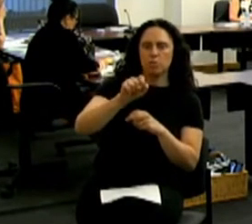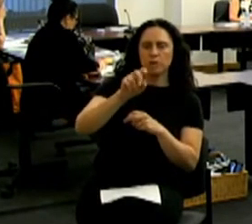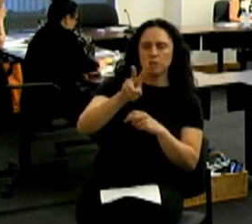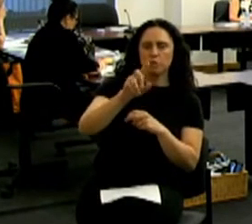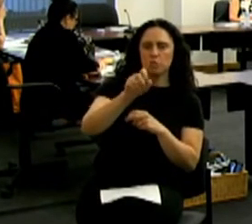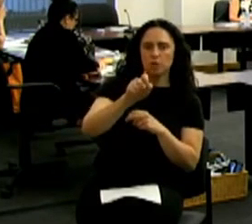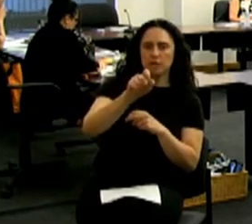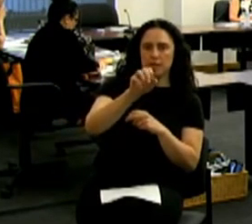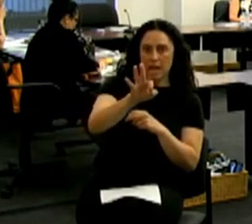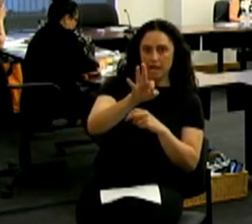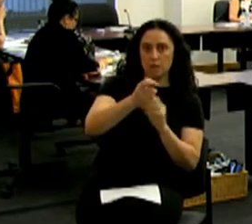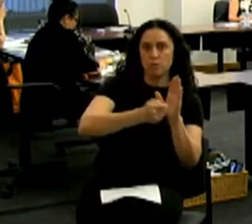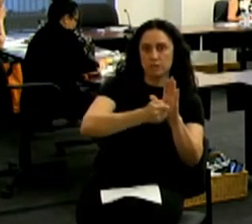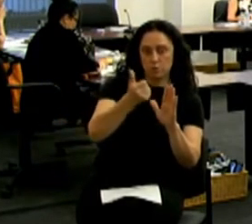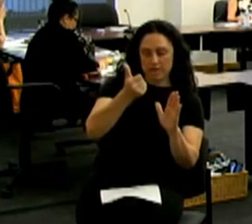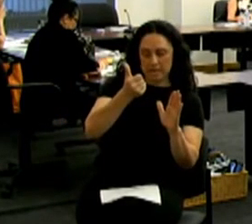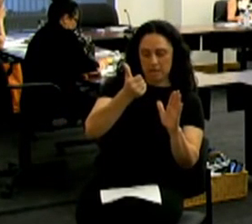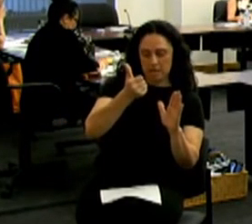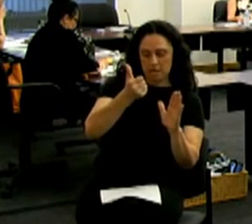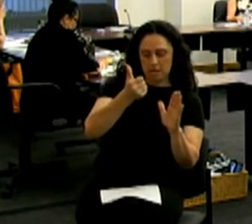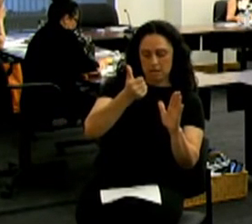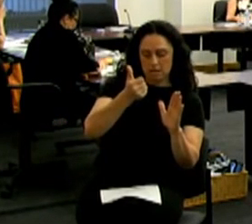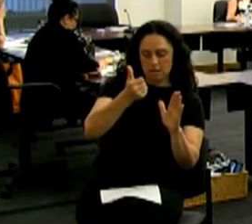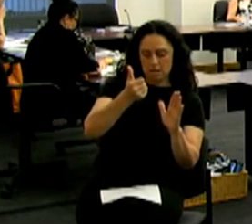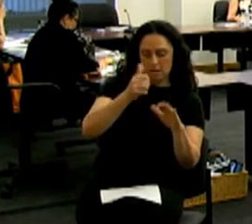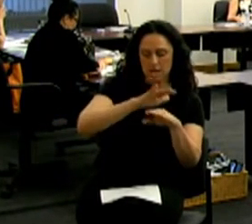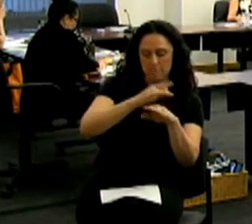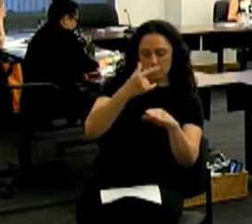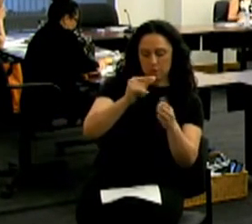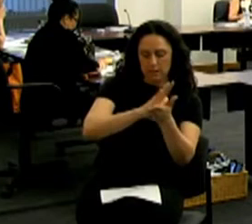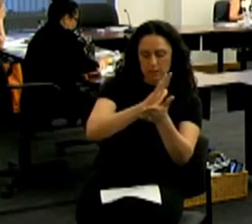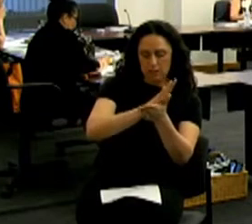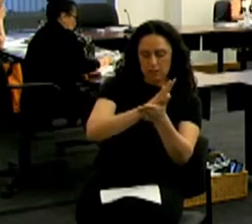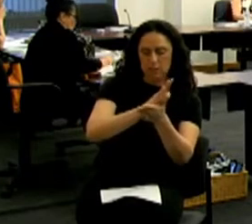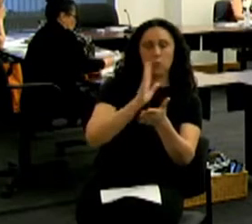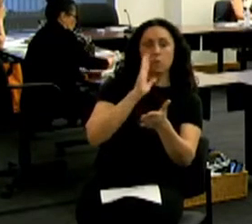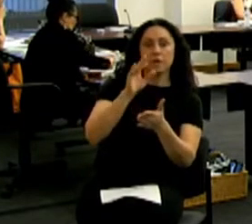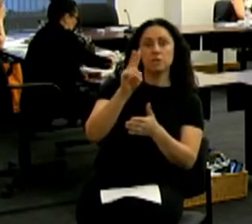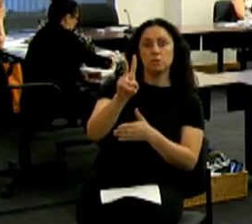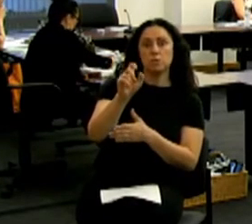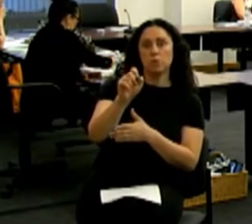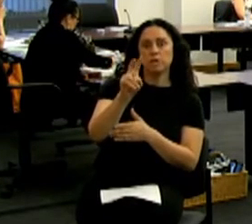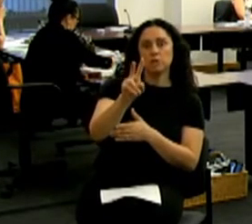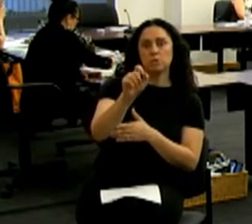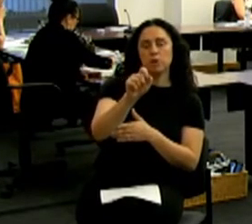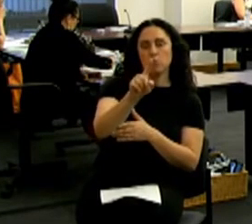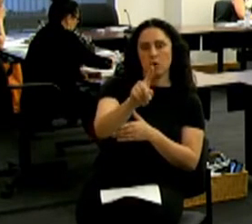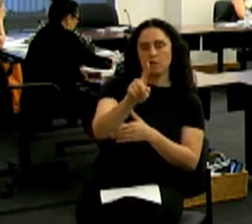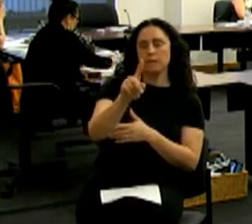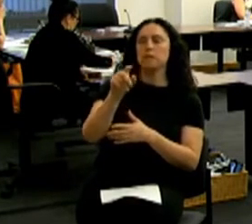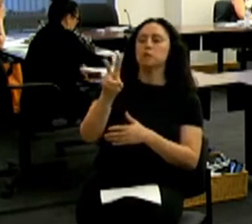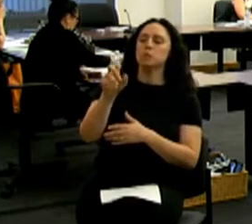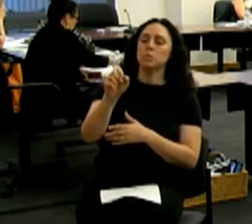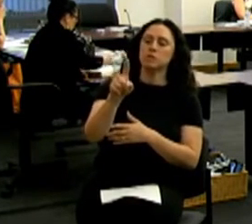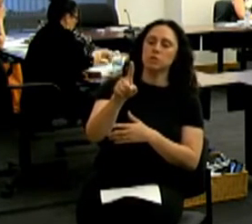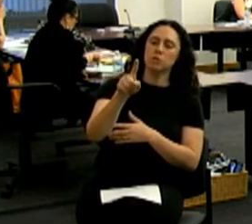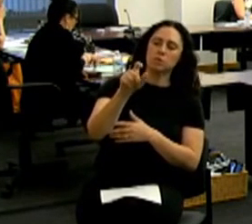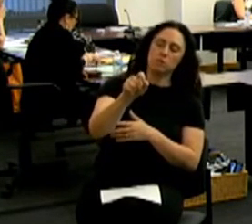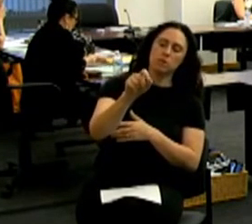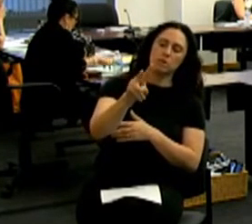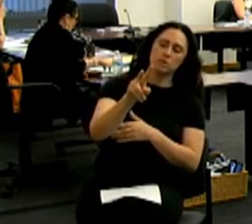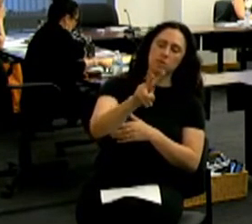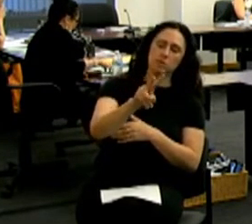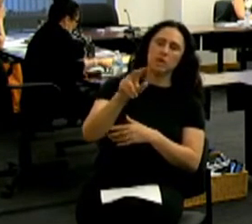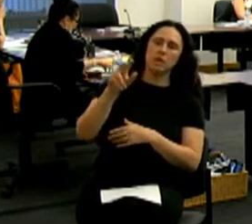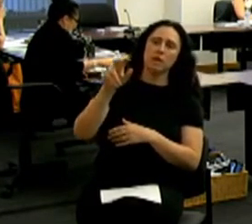2.2.9 was stricken in the green sheet, so it would be 2.2.1, 2.2.2,